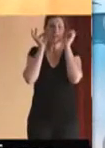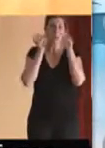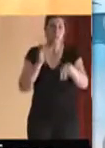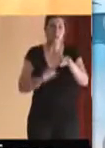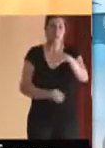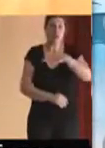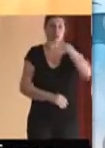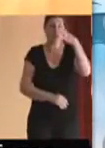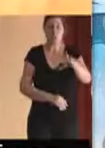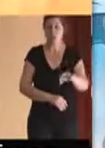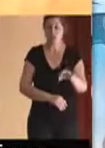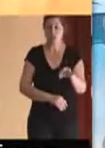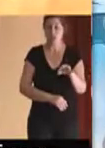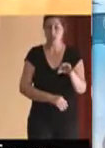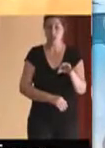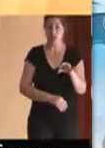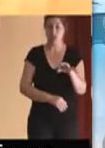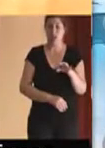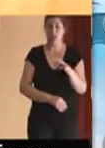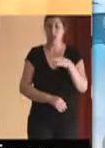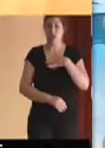at ear level,